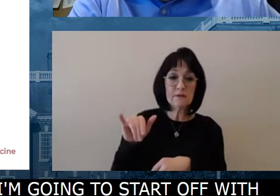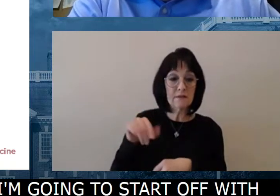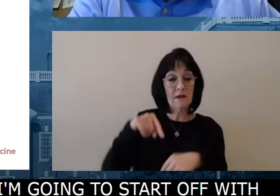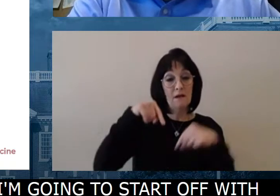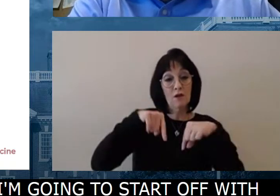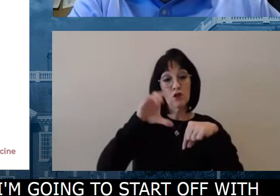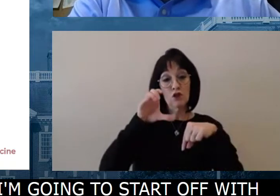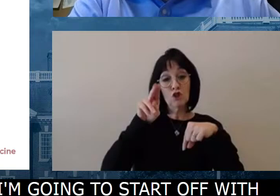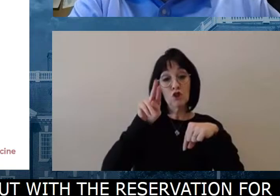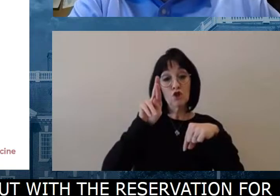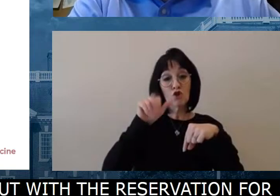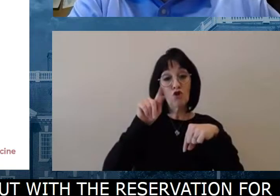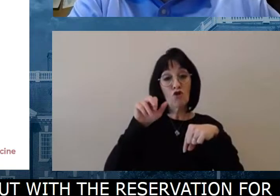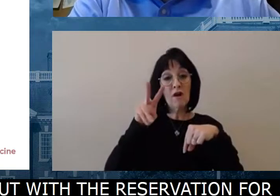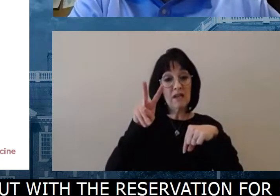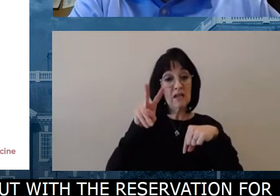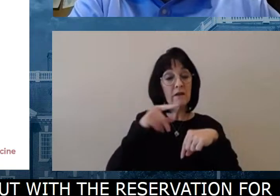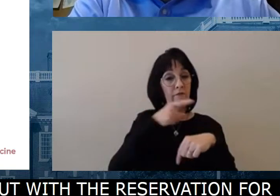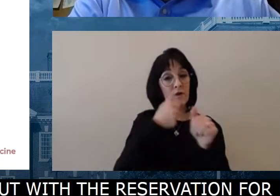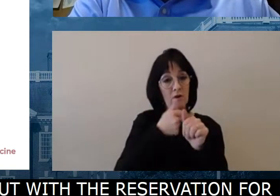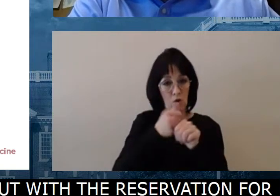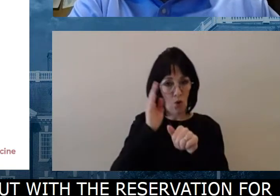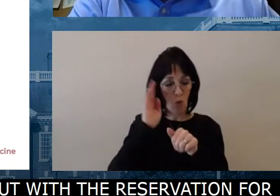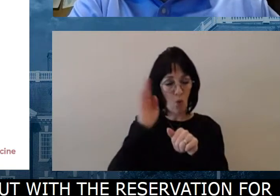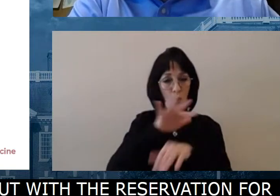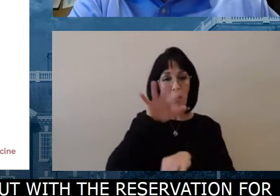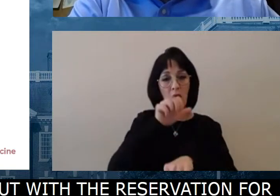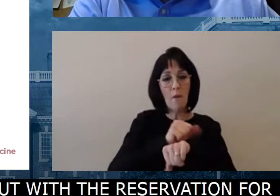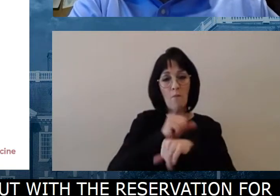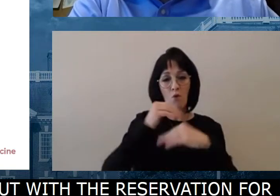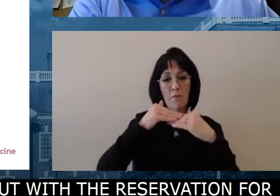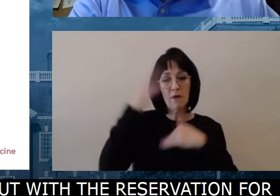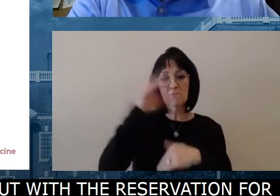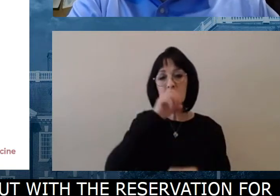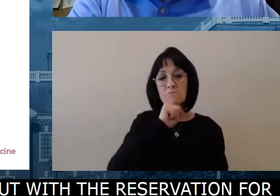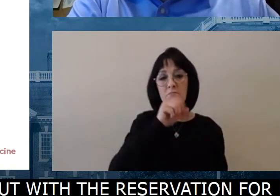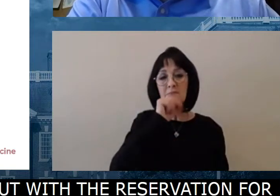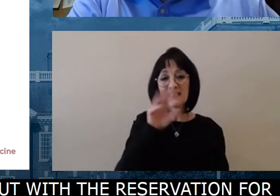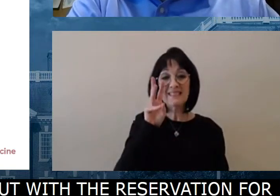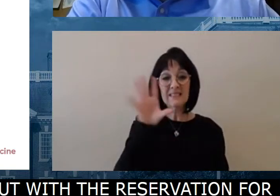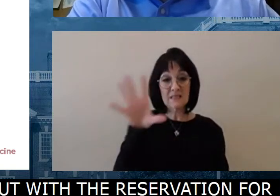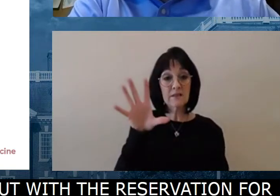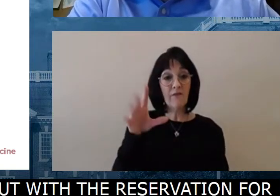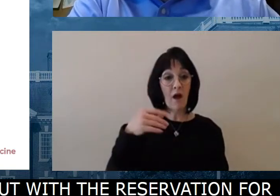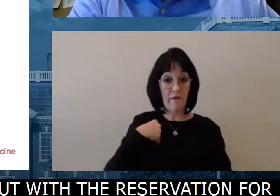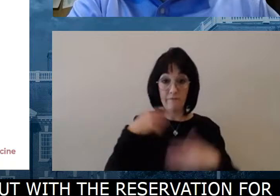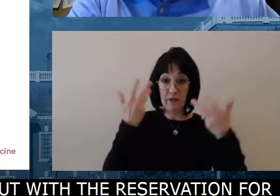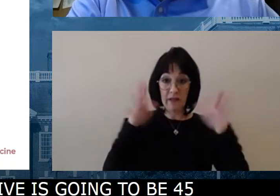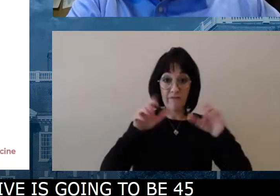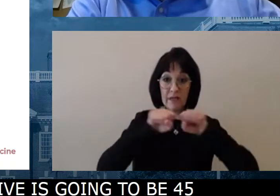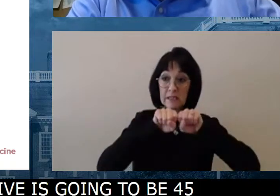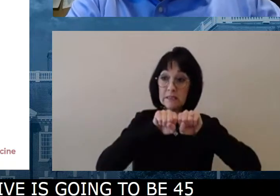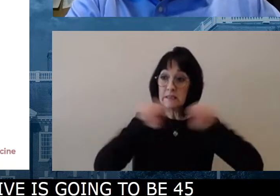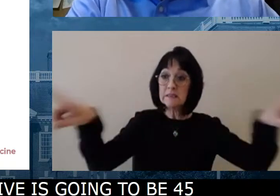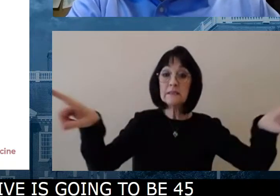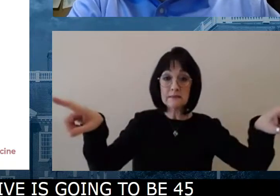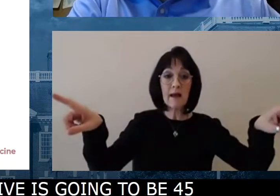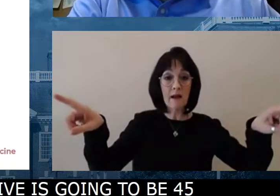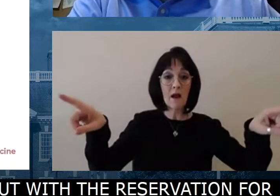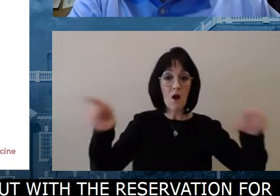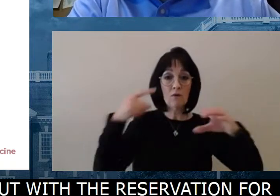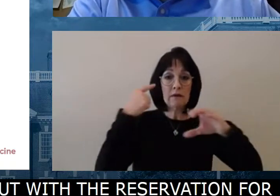4,500 people over the age of 65. We sent those invitations out to people that registered with the state